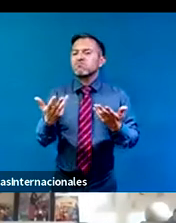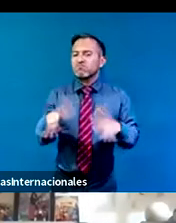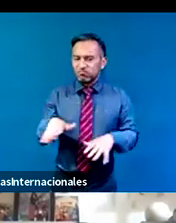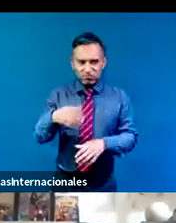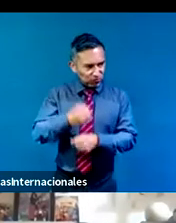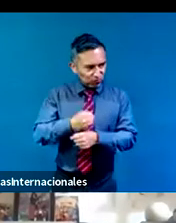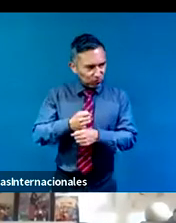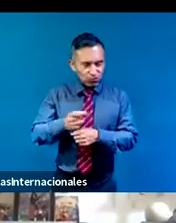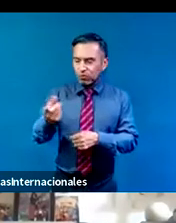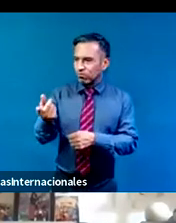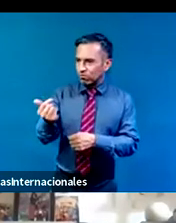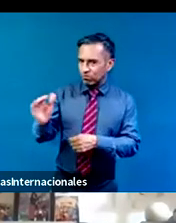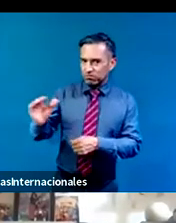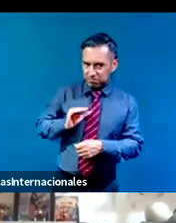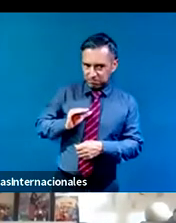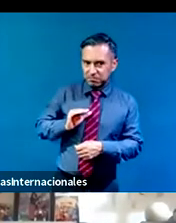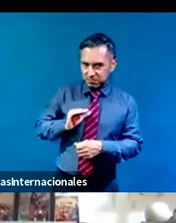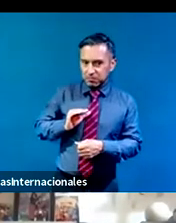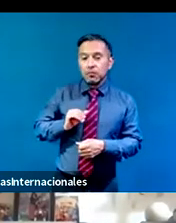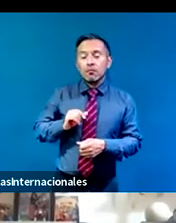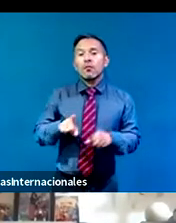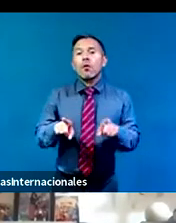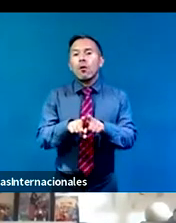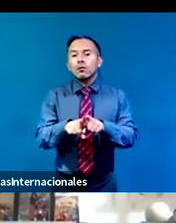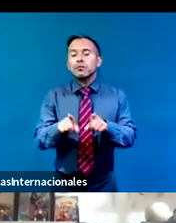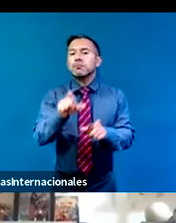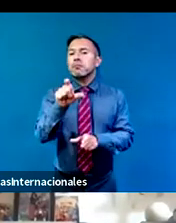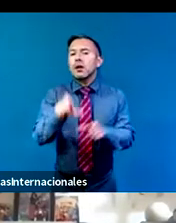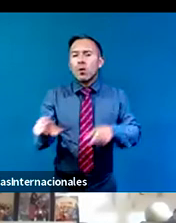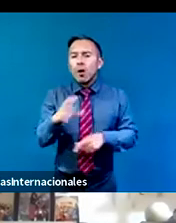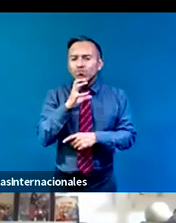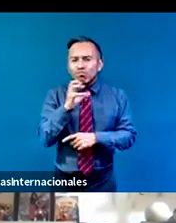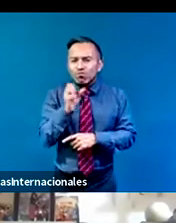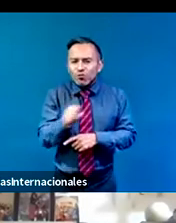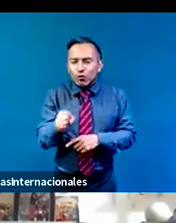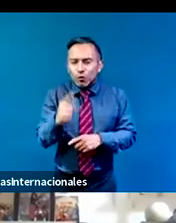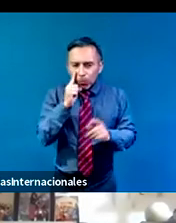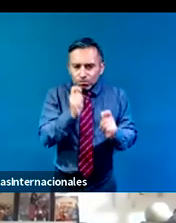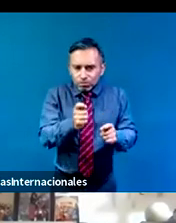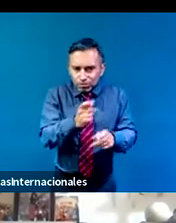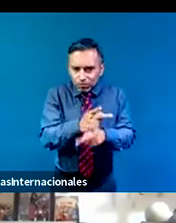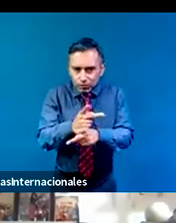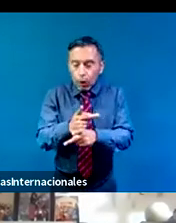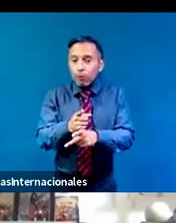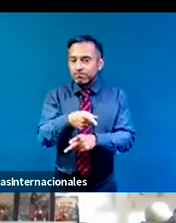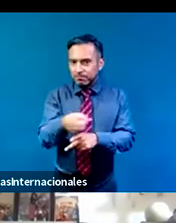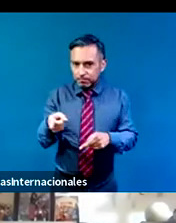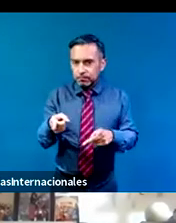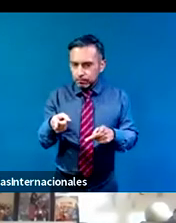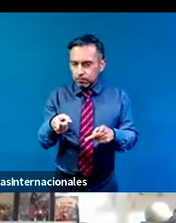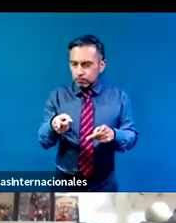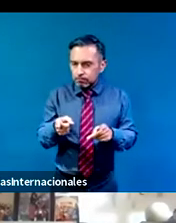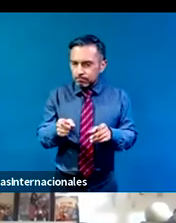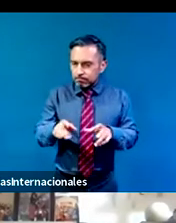So in this Action Coalition, we are really taking particular looking at these intersectional issues